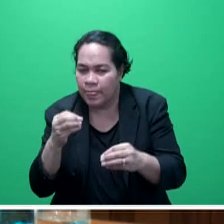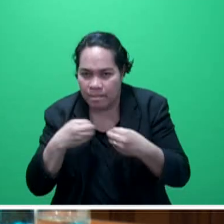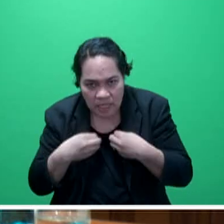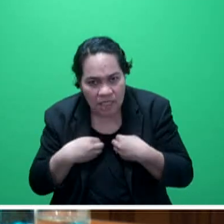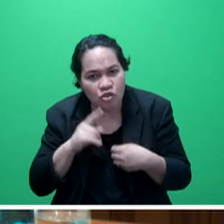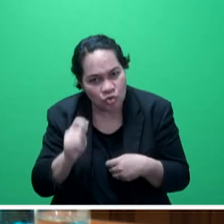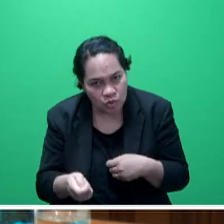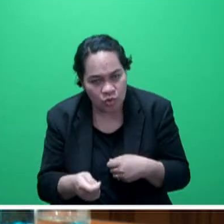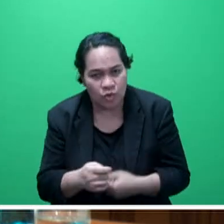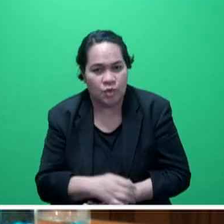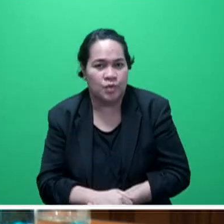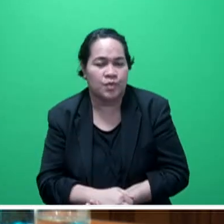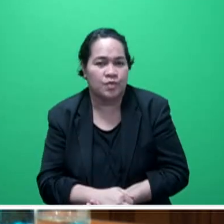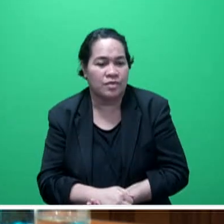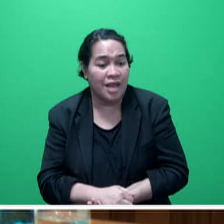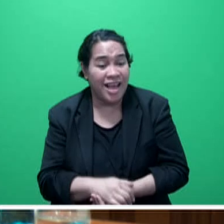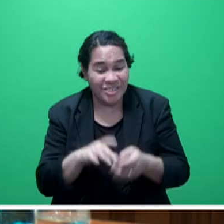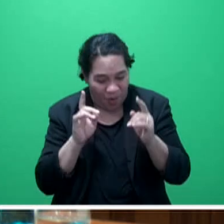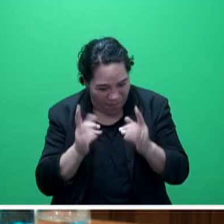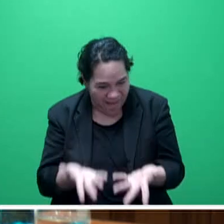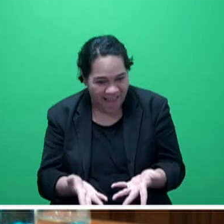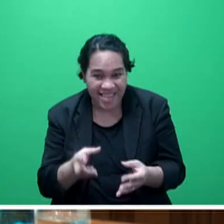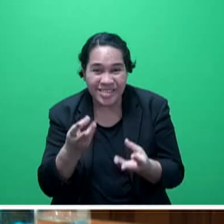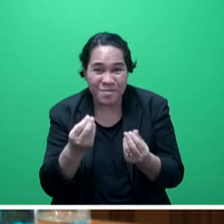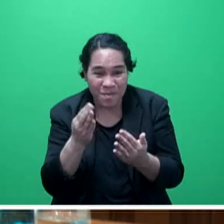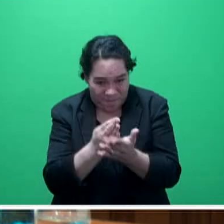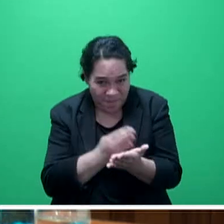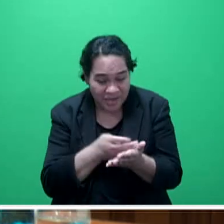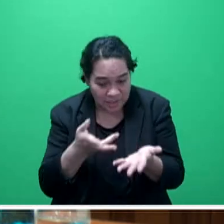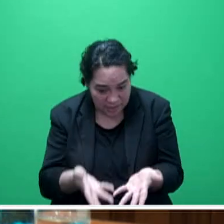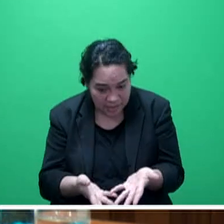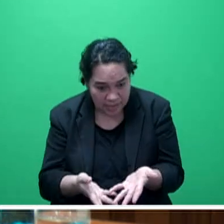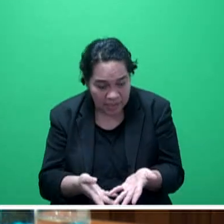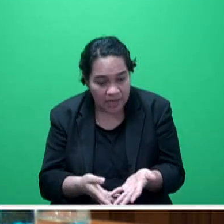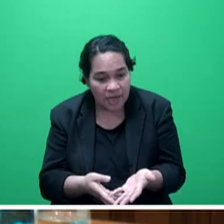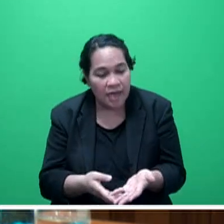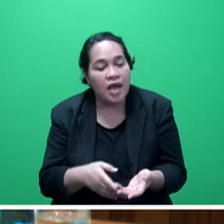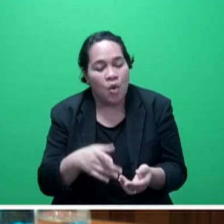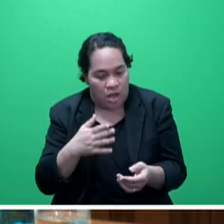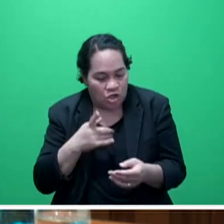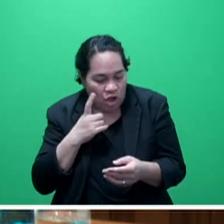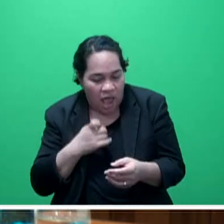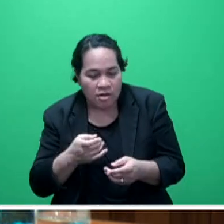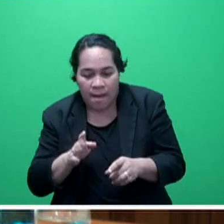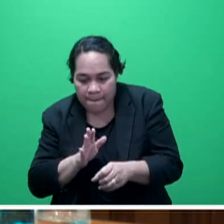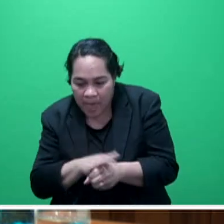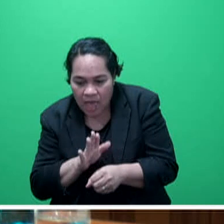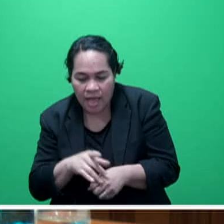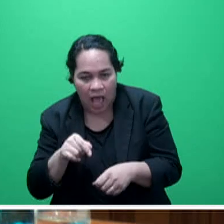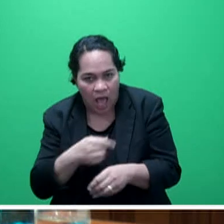various ways of just making our economy work in many different